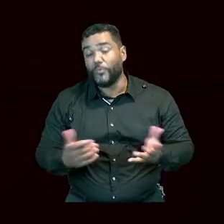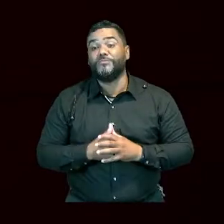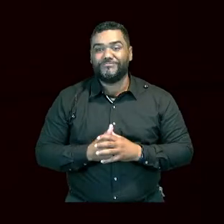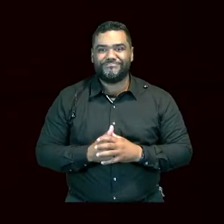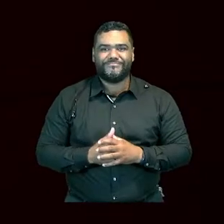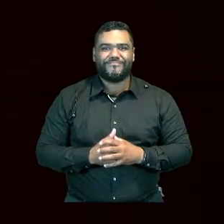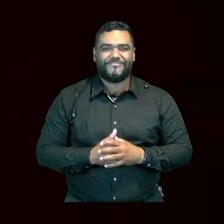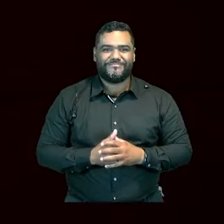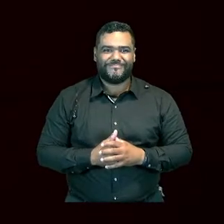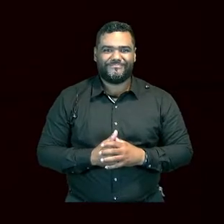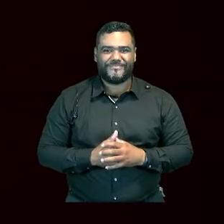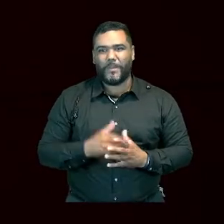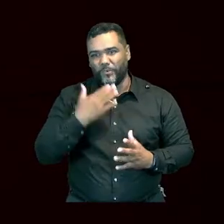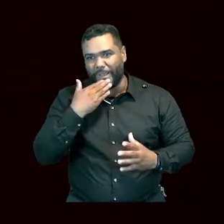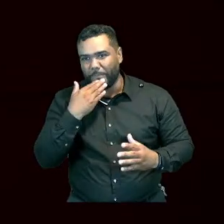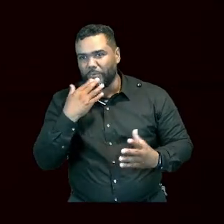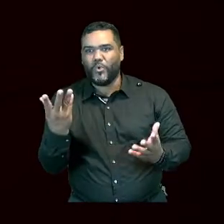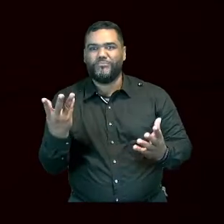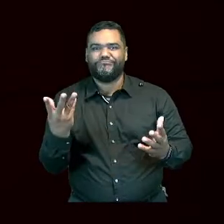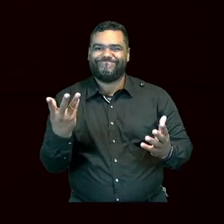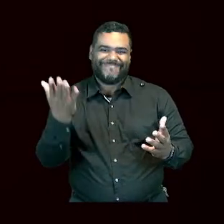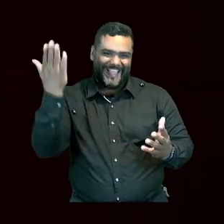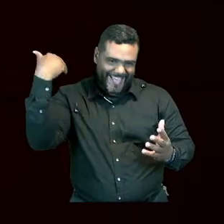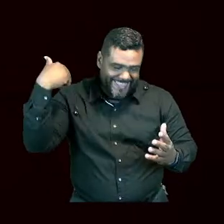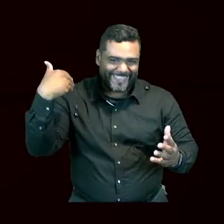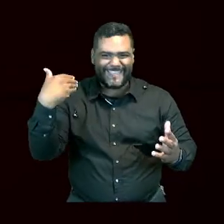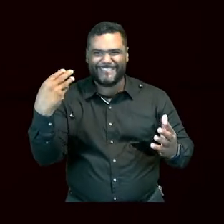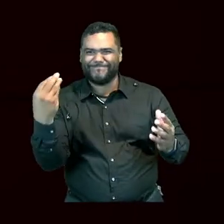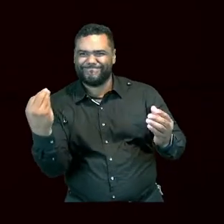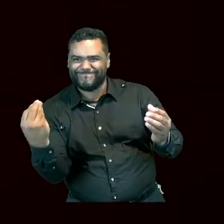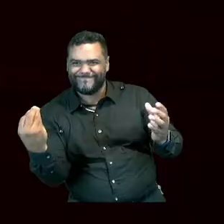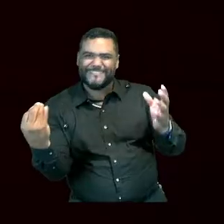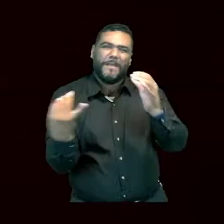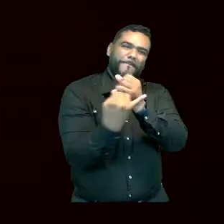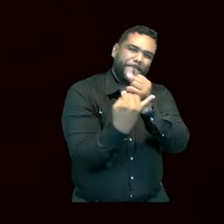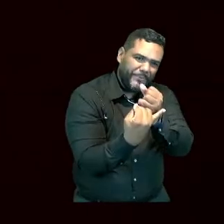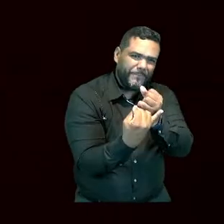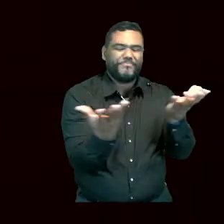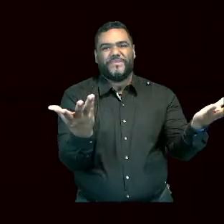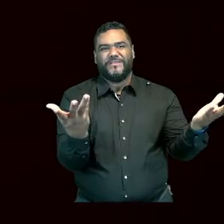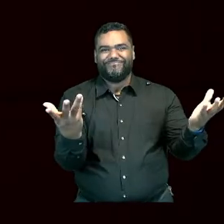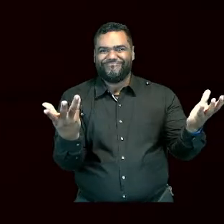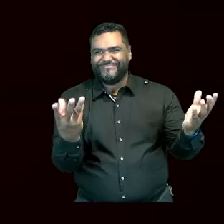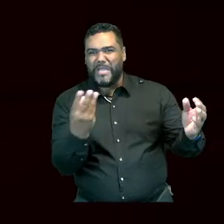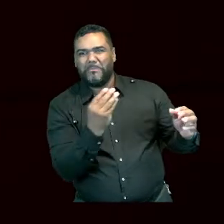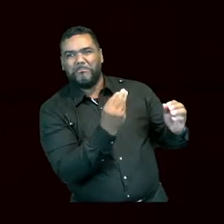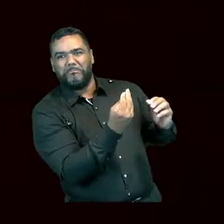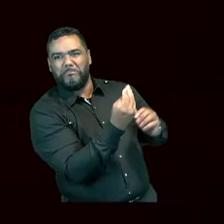that have historically been shaped by dispossession, exclusion, and inequality.